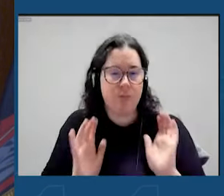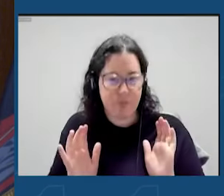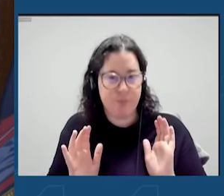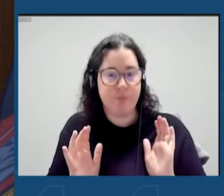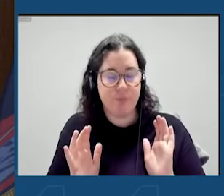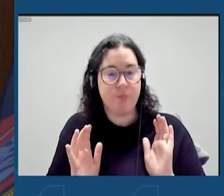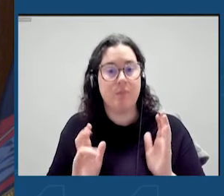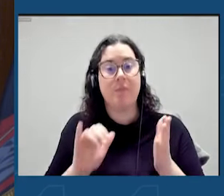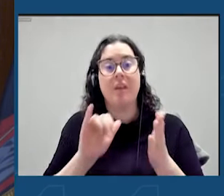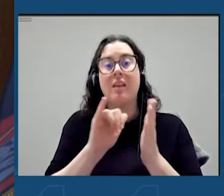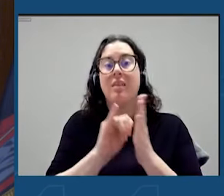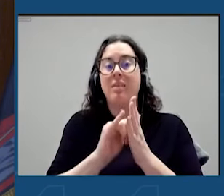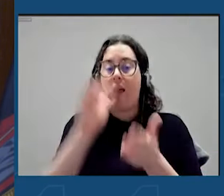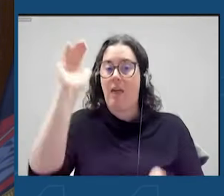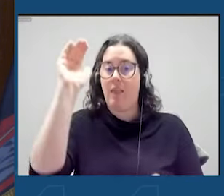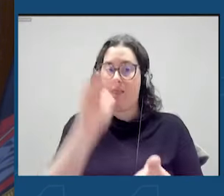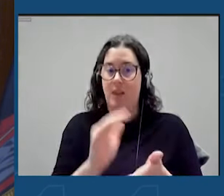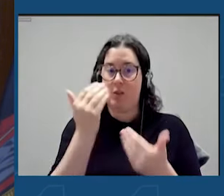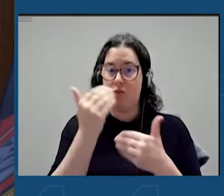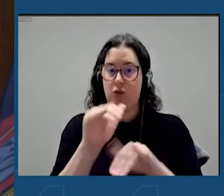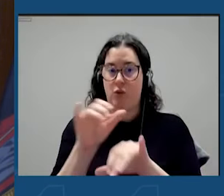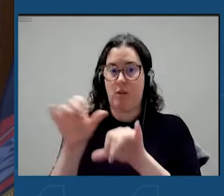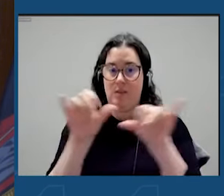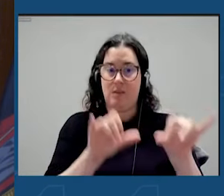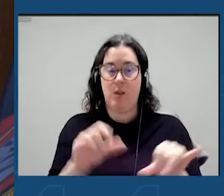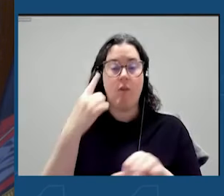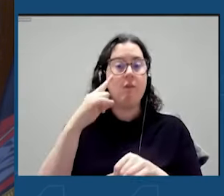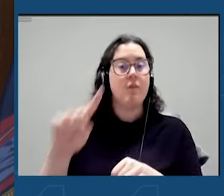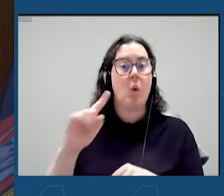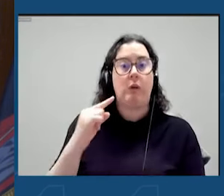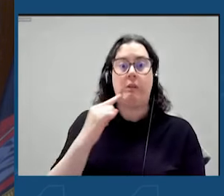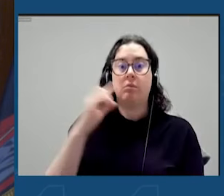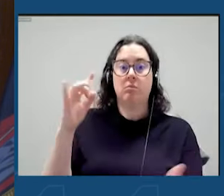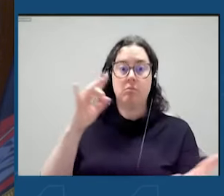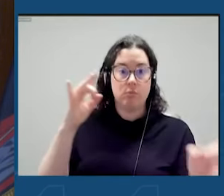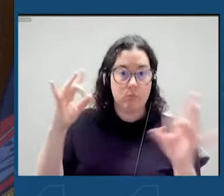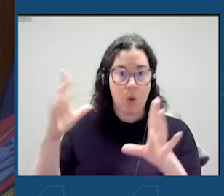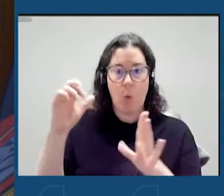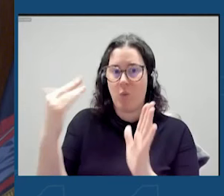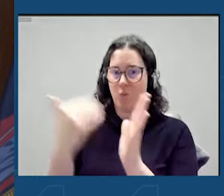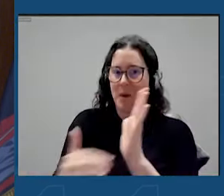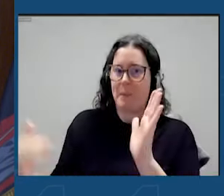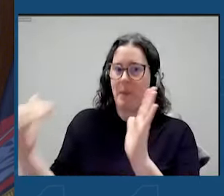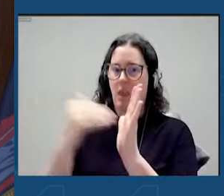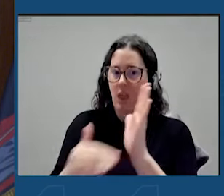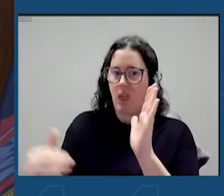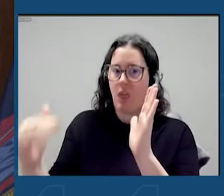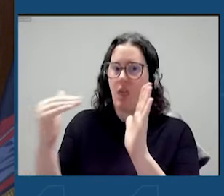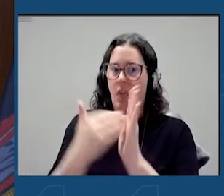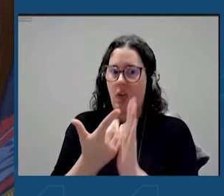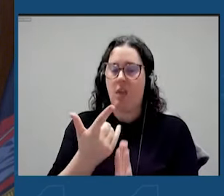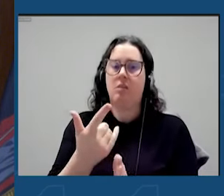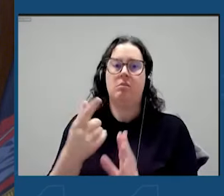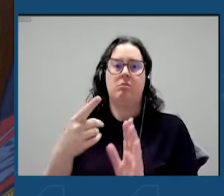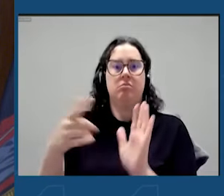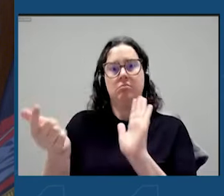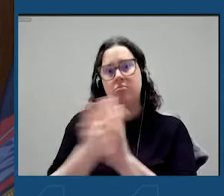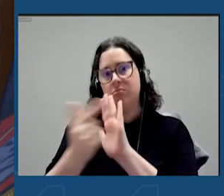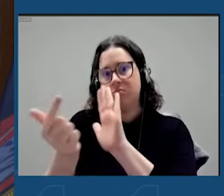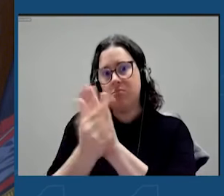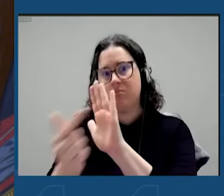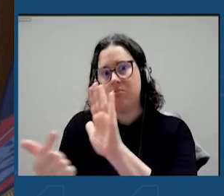Removing the least restrictive standards for the serious crimes and repeat offenses that the legislature has already deemed eligible for